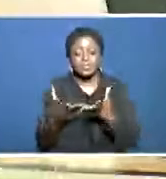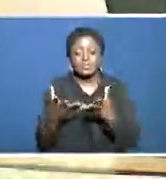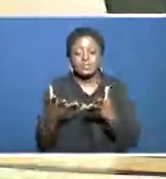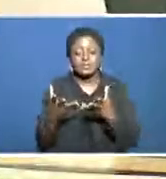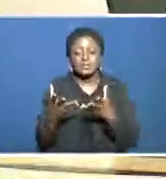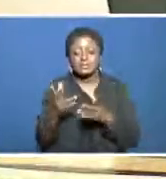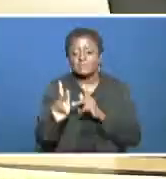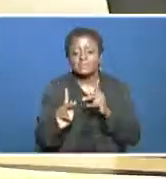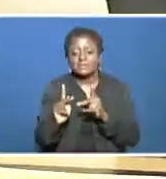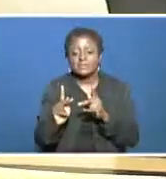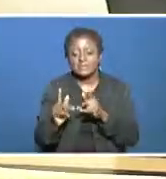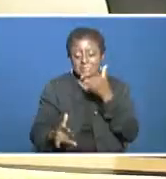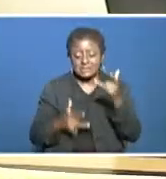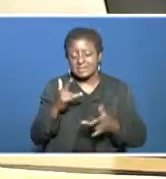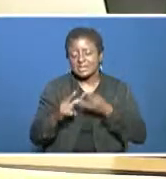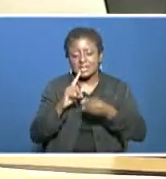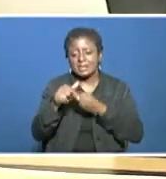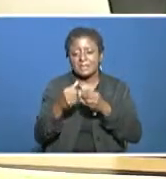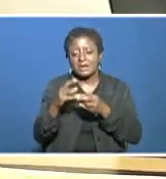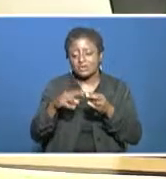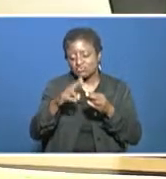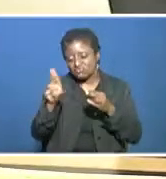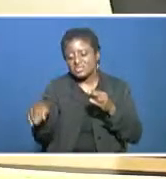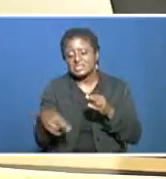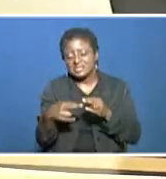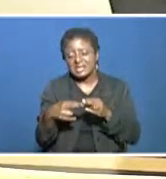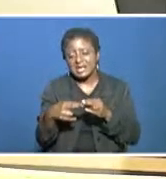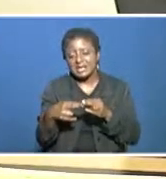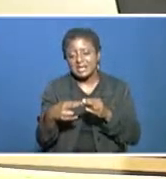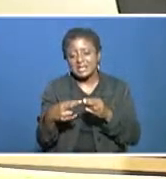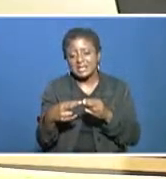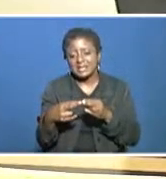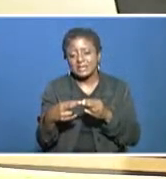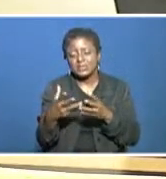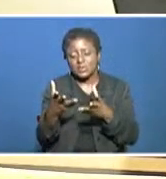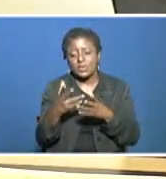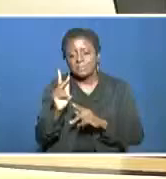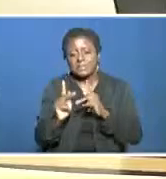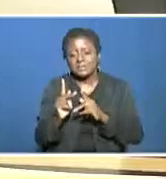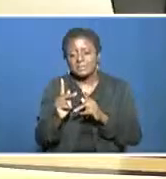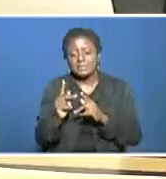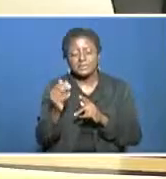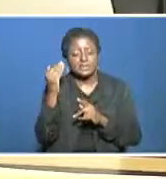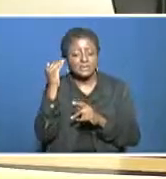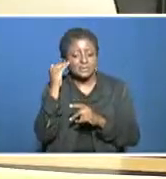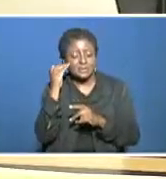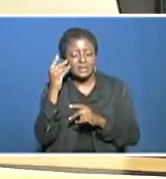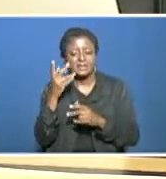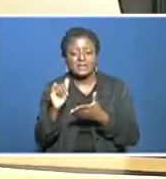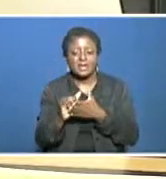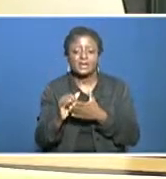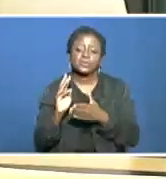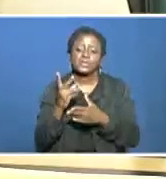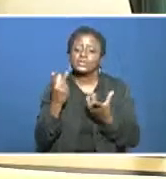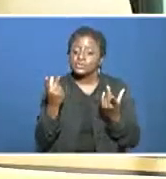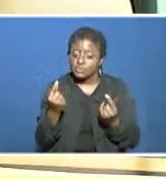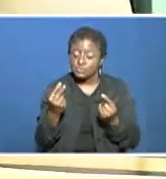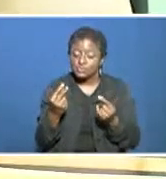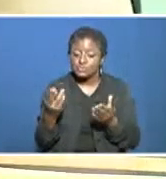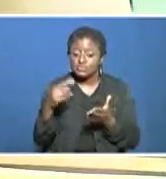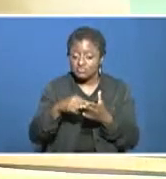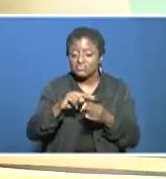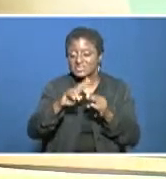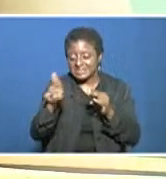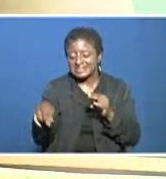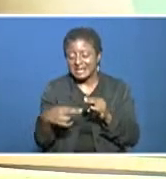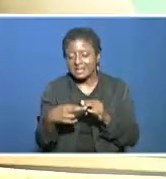about recycling. We want to get persons acquainted with the fact that we do recycling and we do believe it's important to keep our island, our country